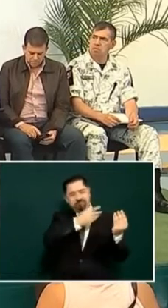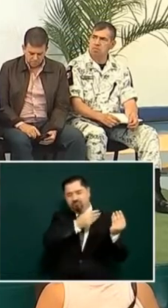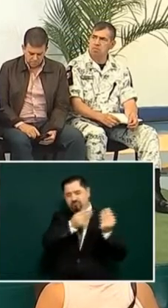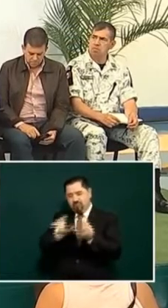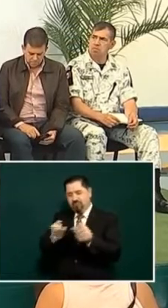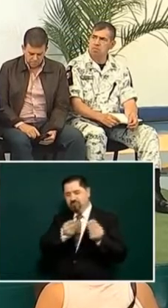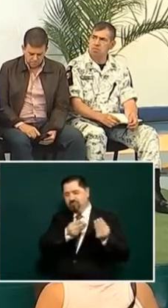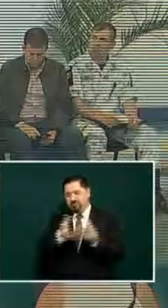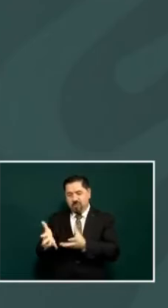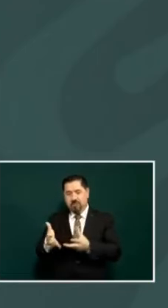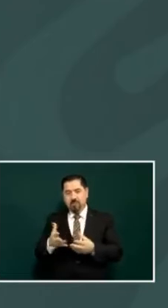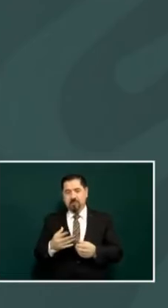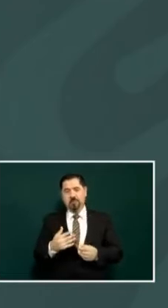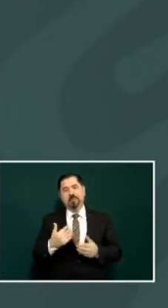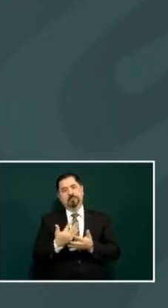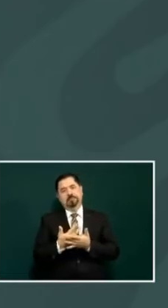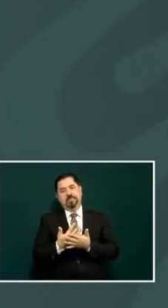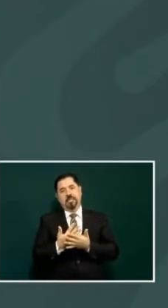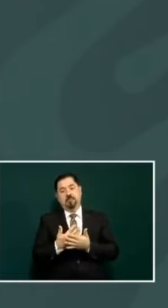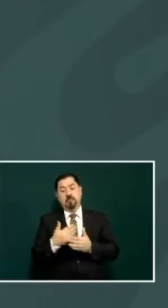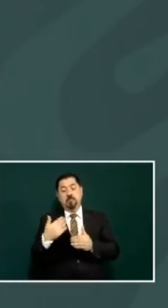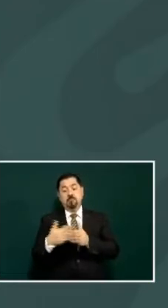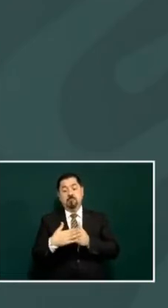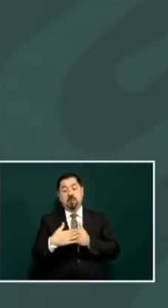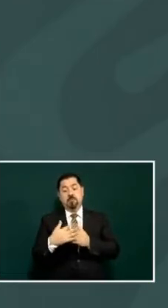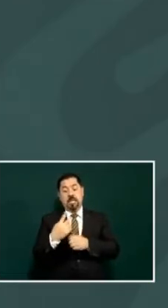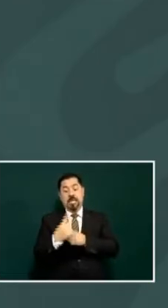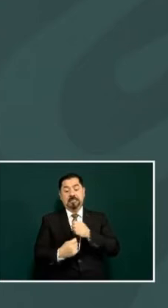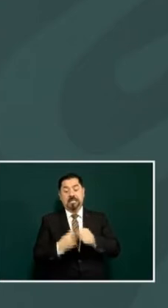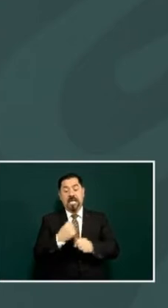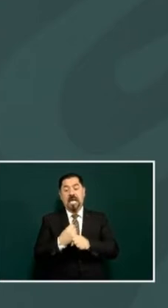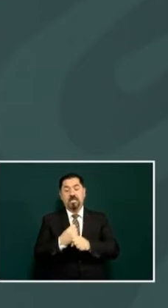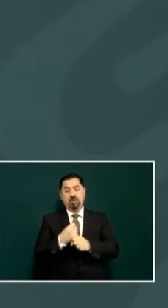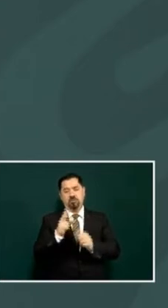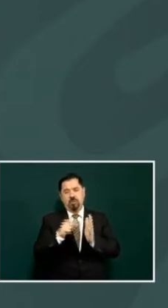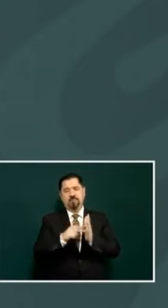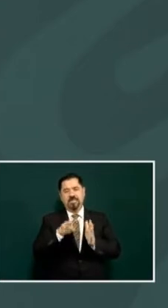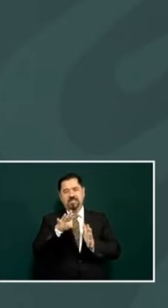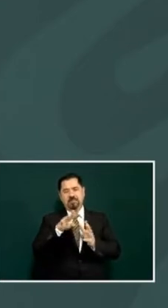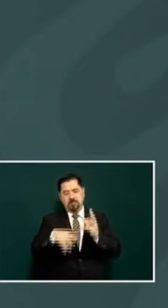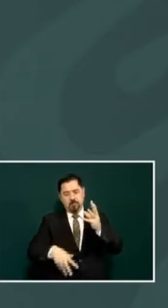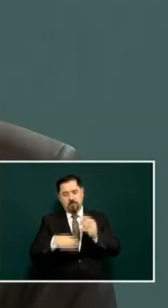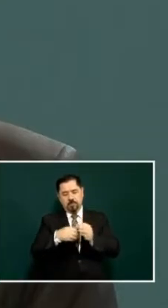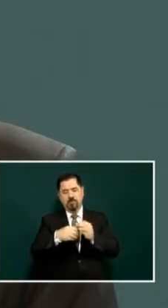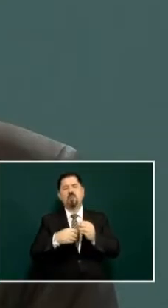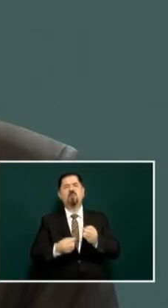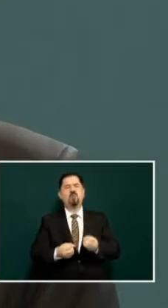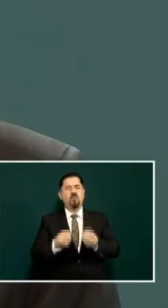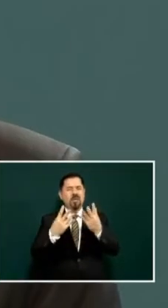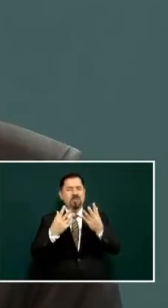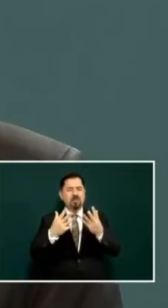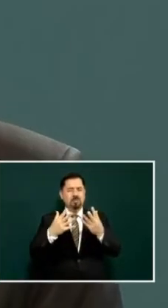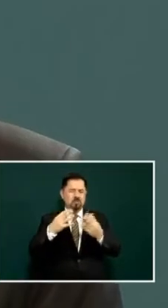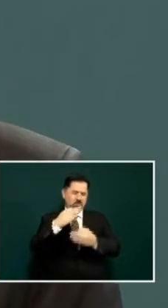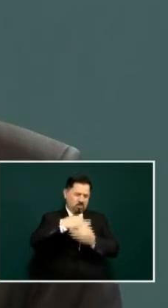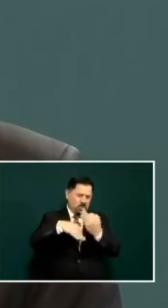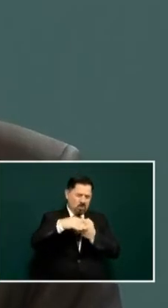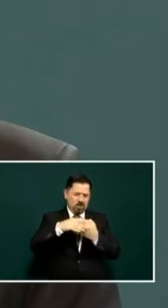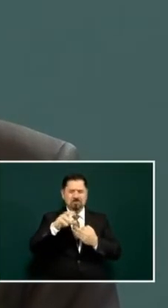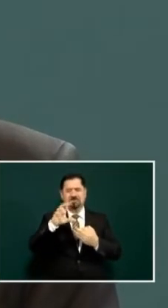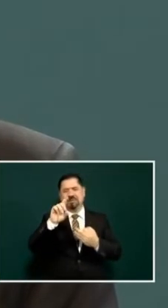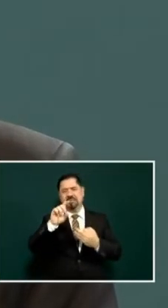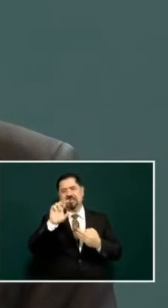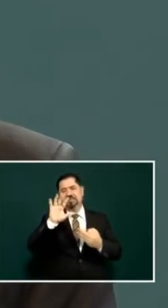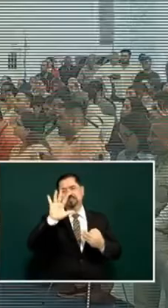going to receive more than 35,000 merry vessels